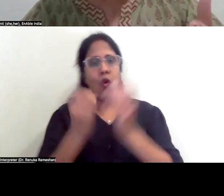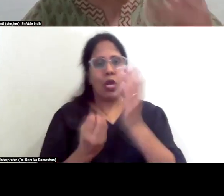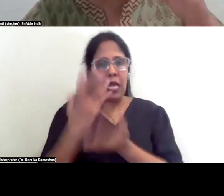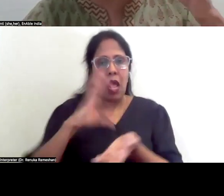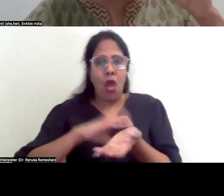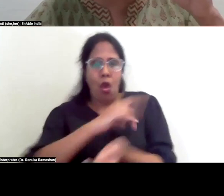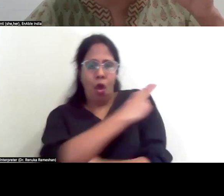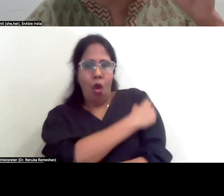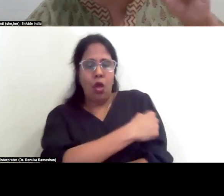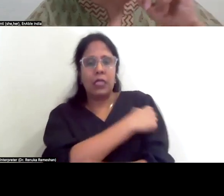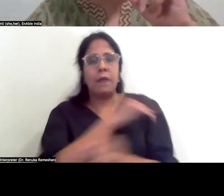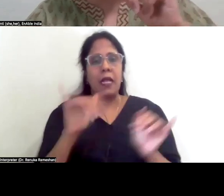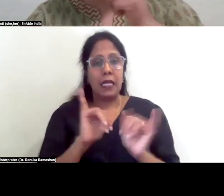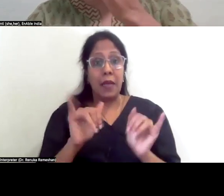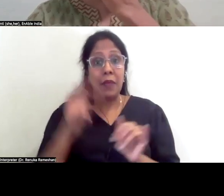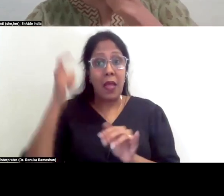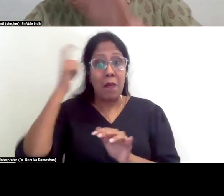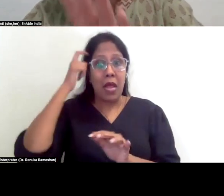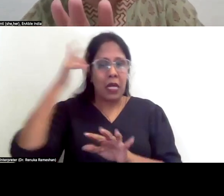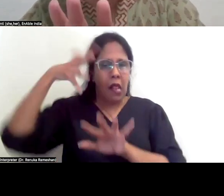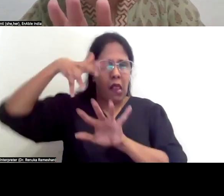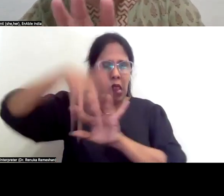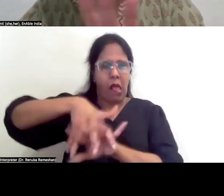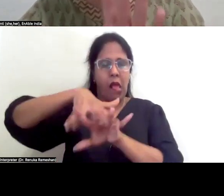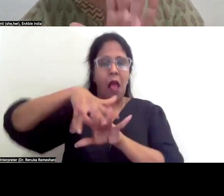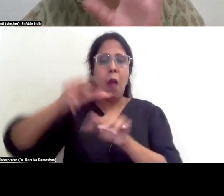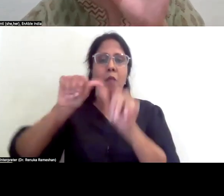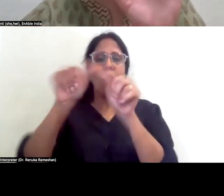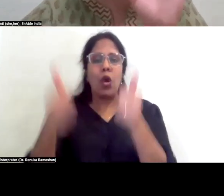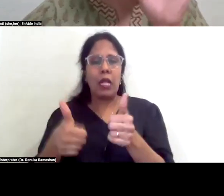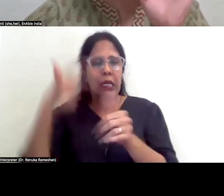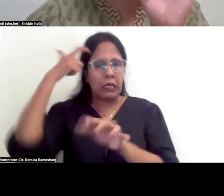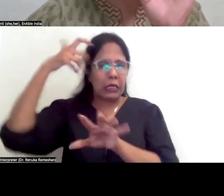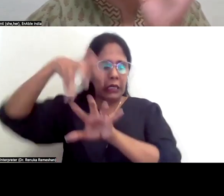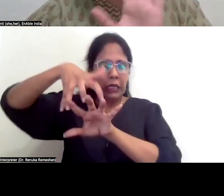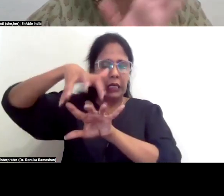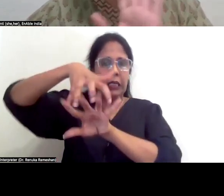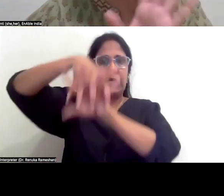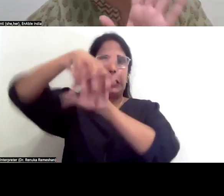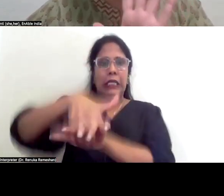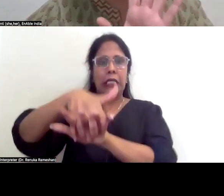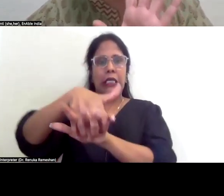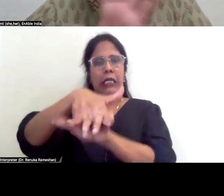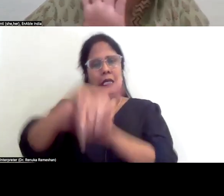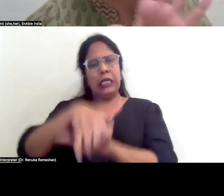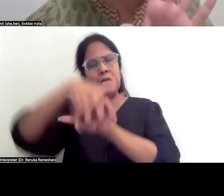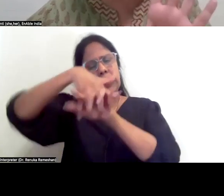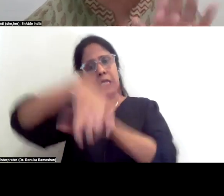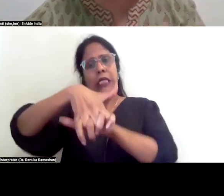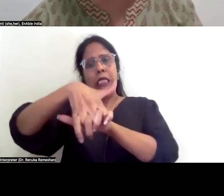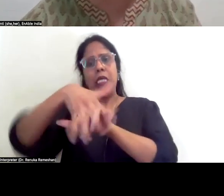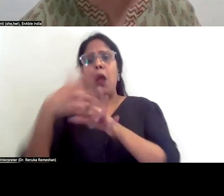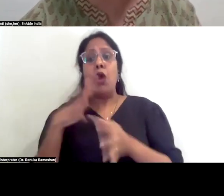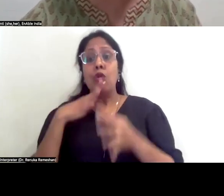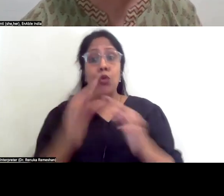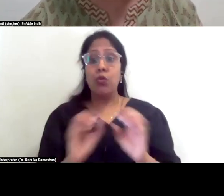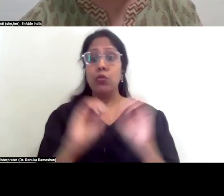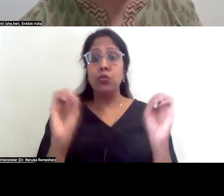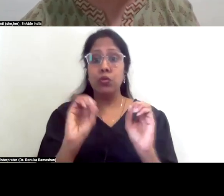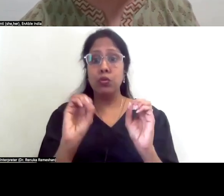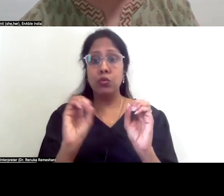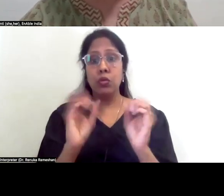mental model, that deep belief that we have, even if it's not true, okay? Deep belief. It may not be true, but we have